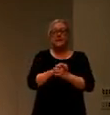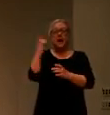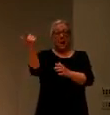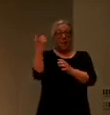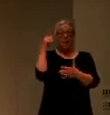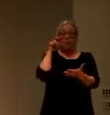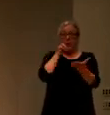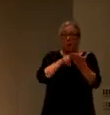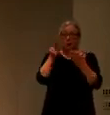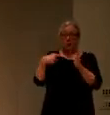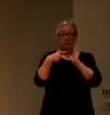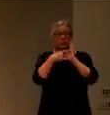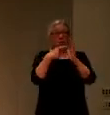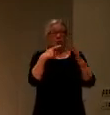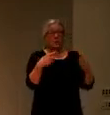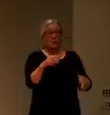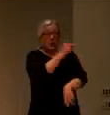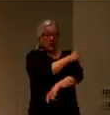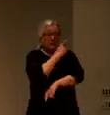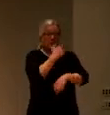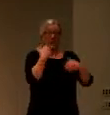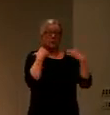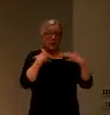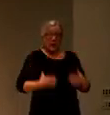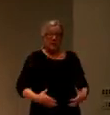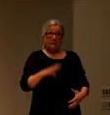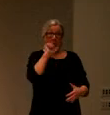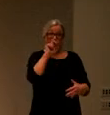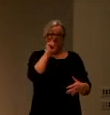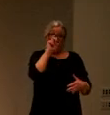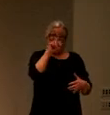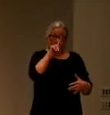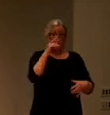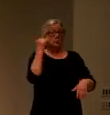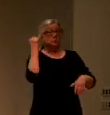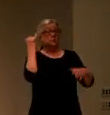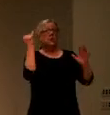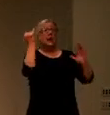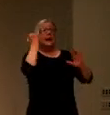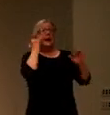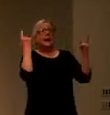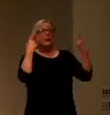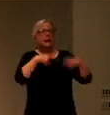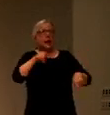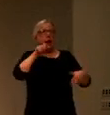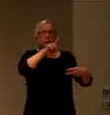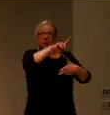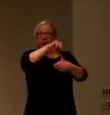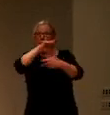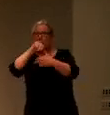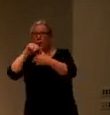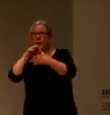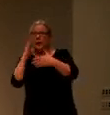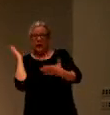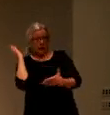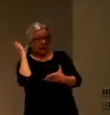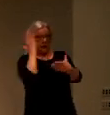that patients who had lung cancer, when their treatments were interrupted because of a hurricane, they